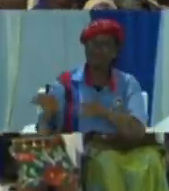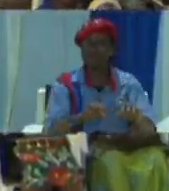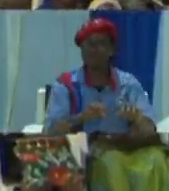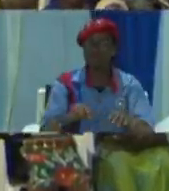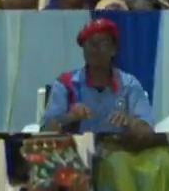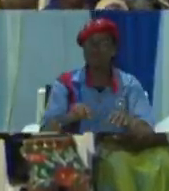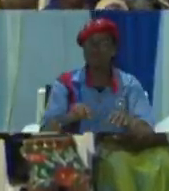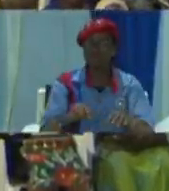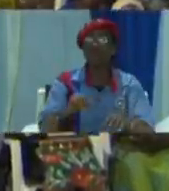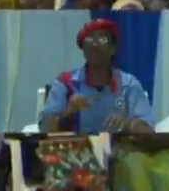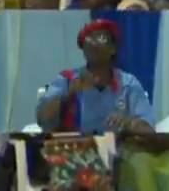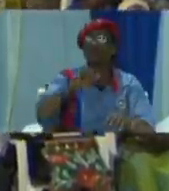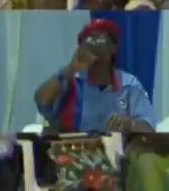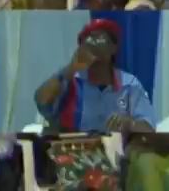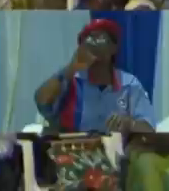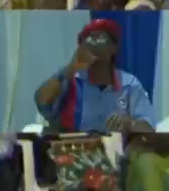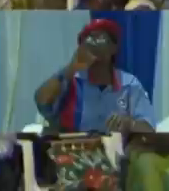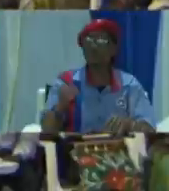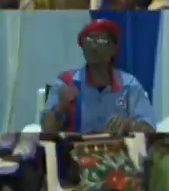Joshua did it. It